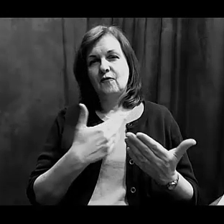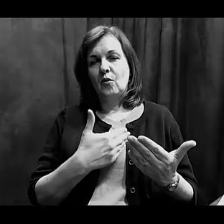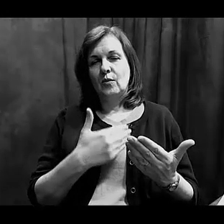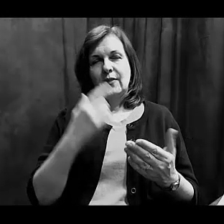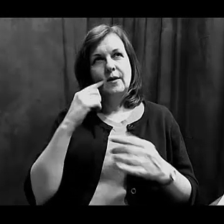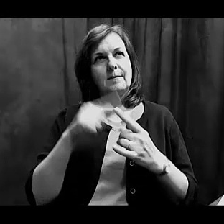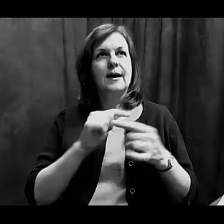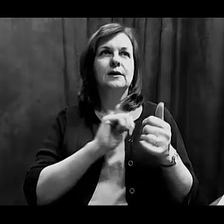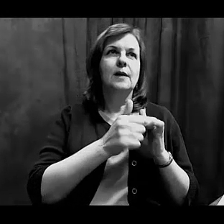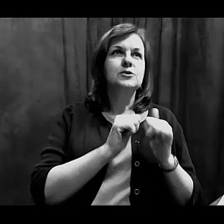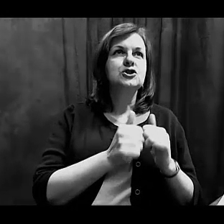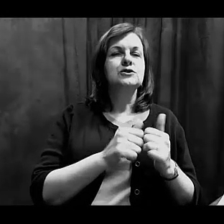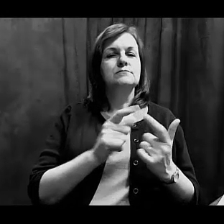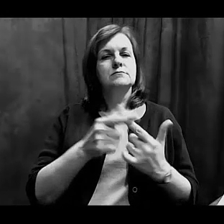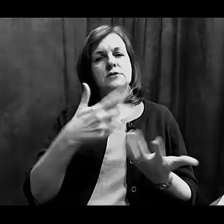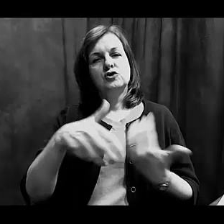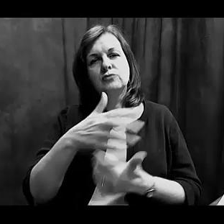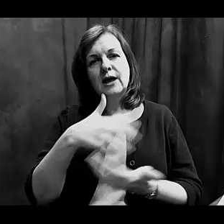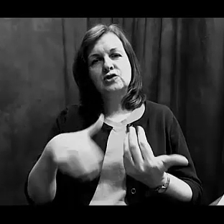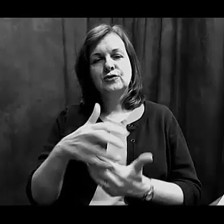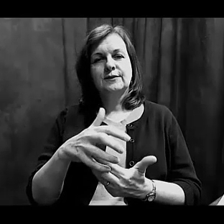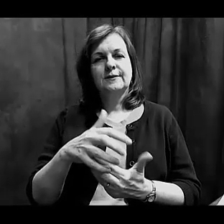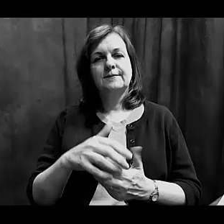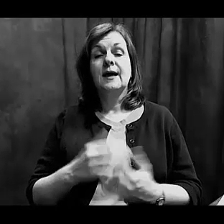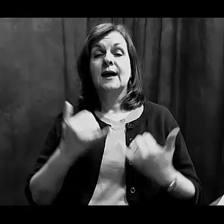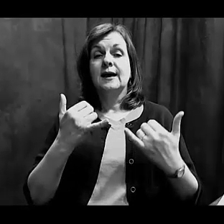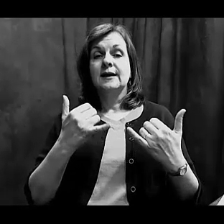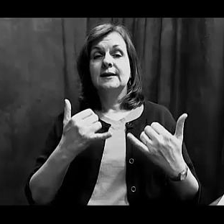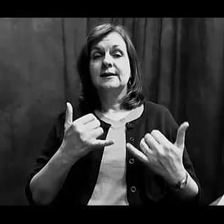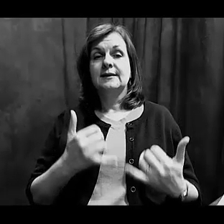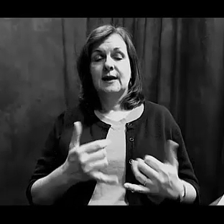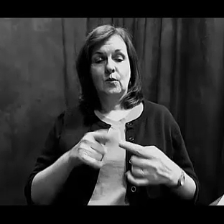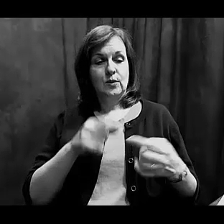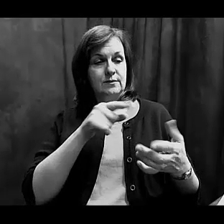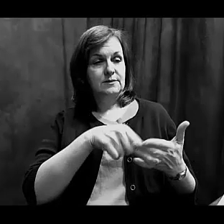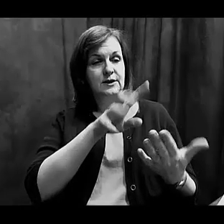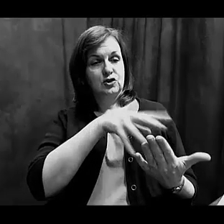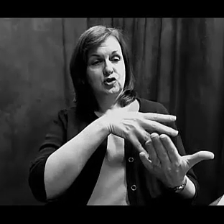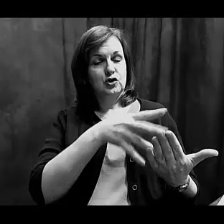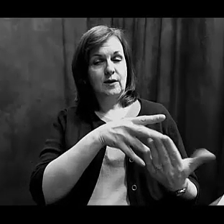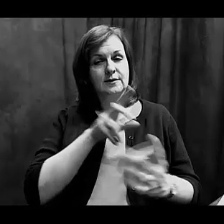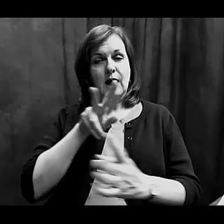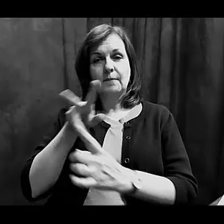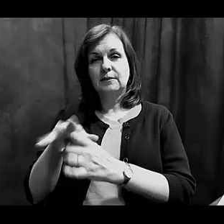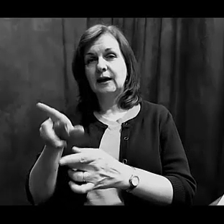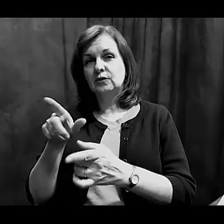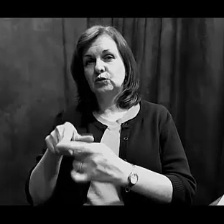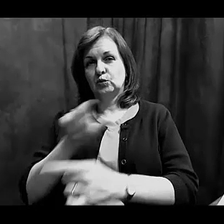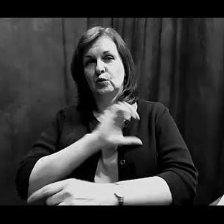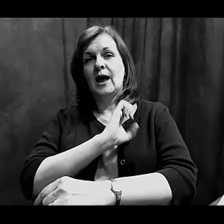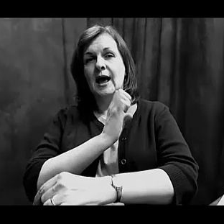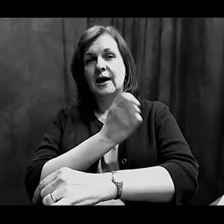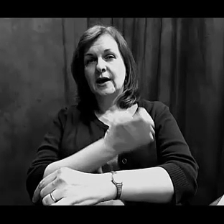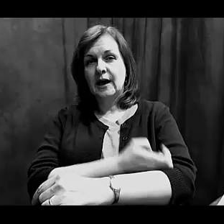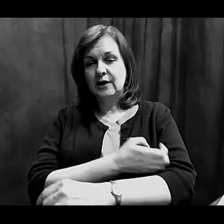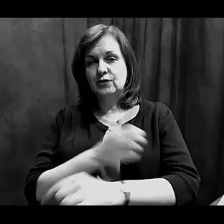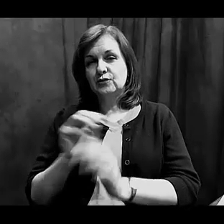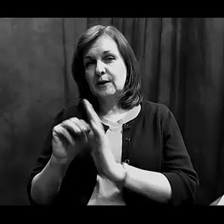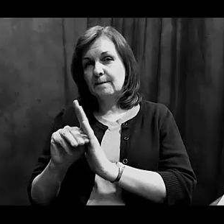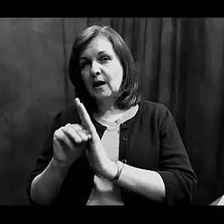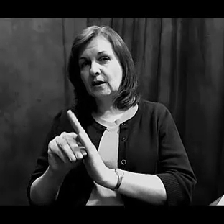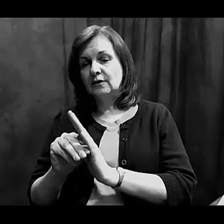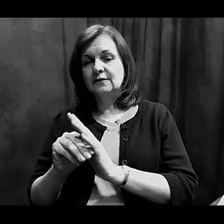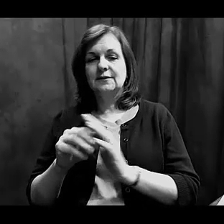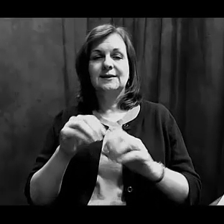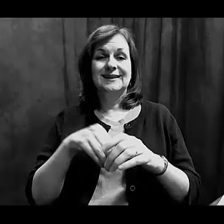chart before, thinking about competition and interactions and so on. But now when you apply it to our